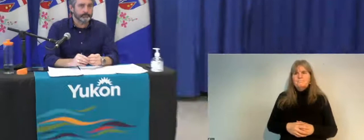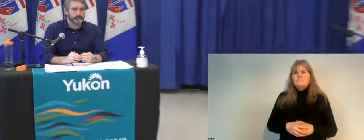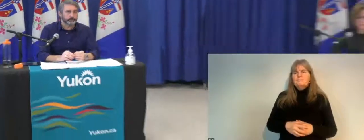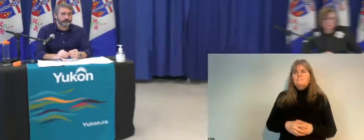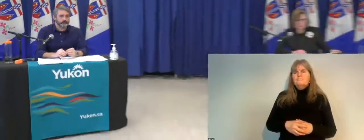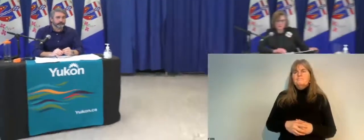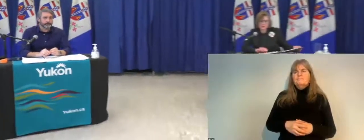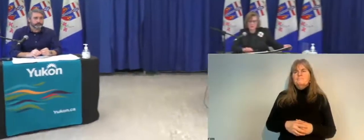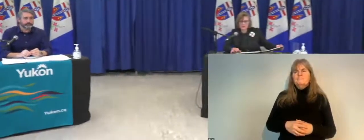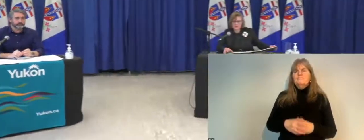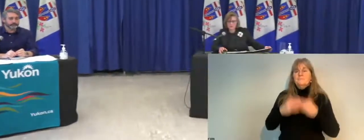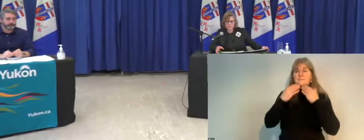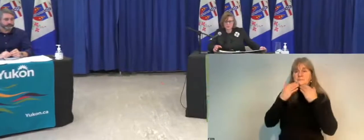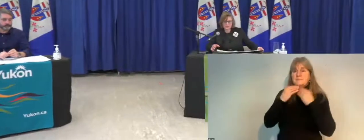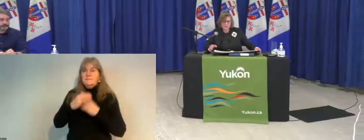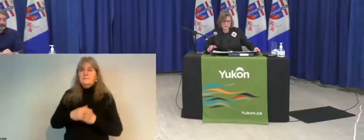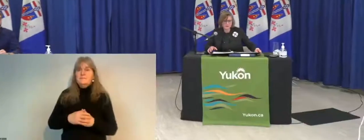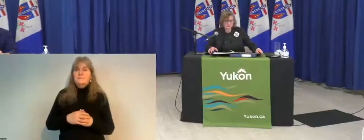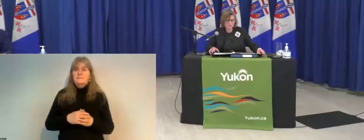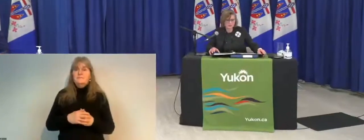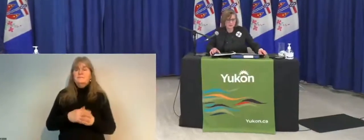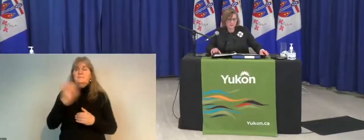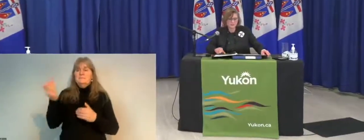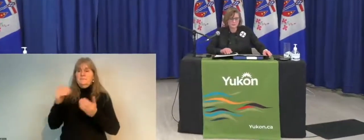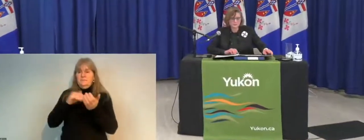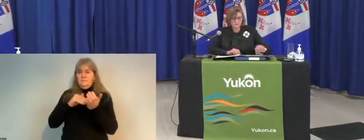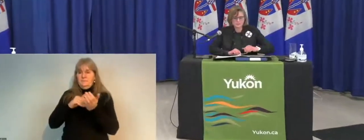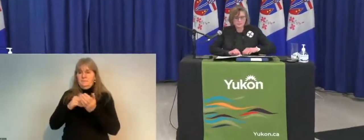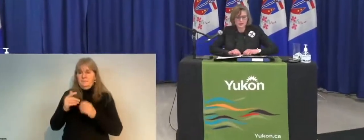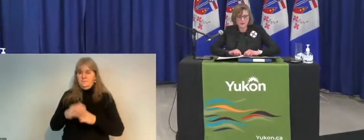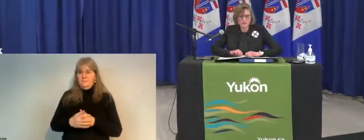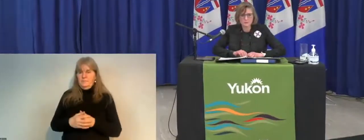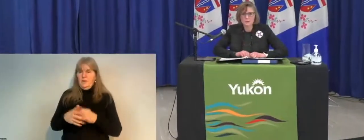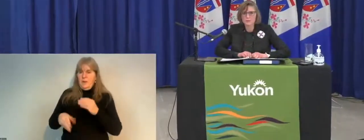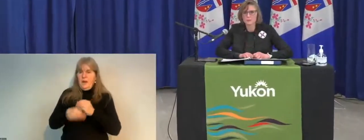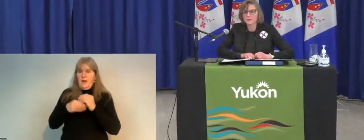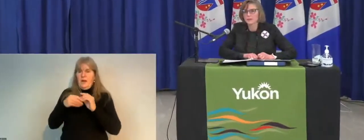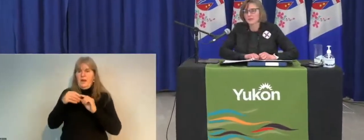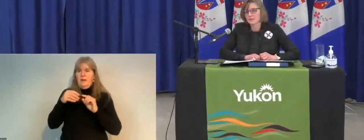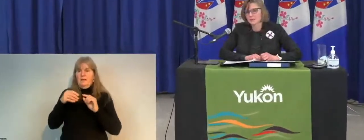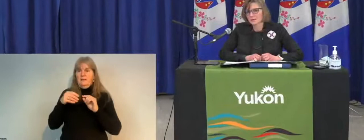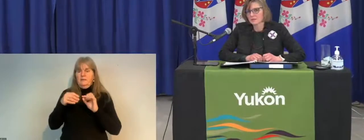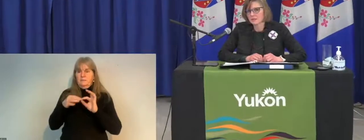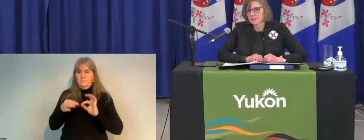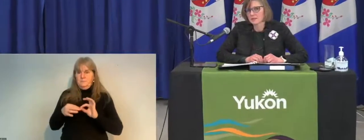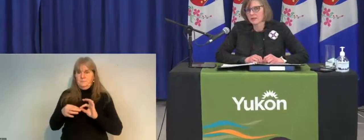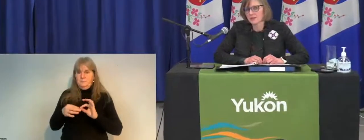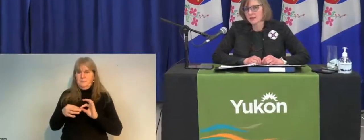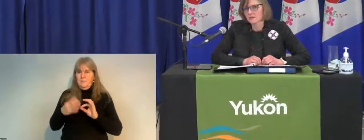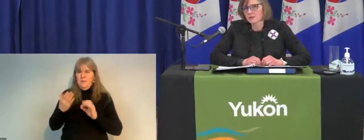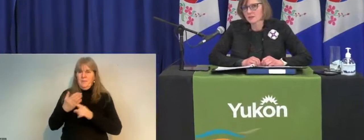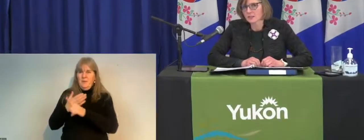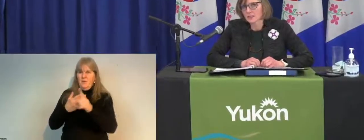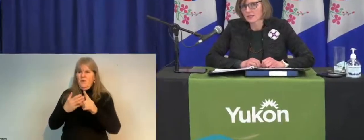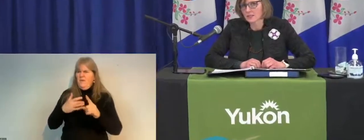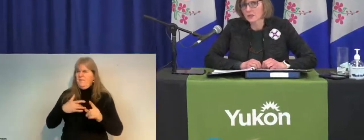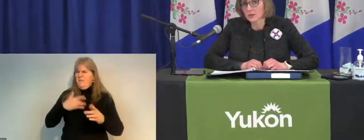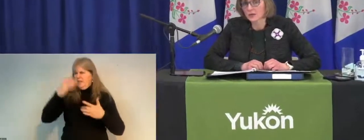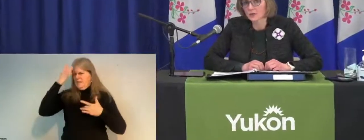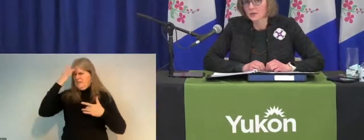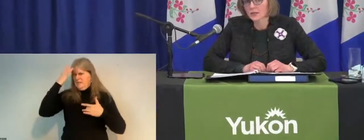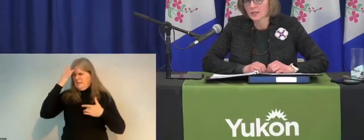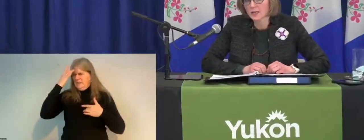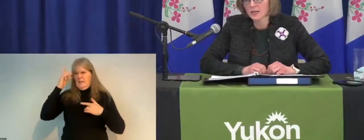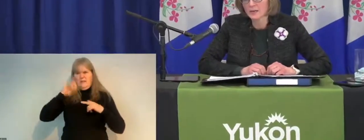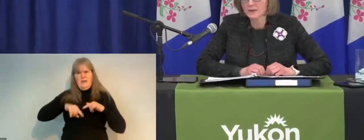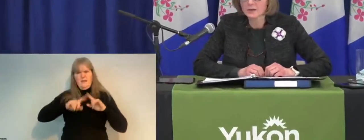Thank you. To build upon what Dr. Silver said, people might be having symptoms and having difficulty getting a test right